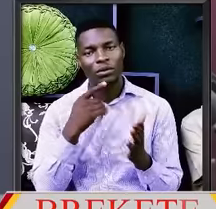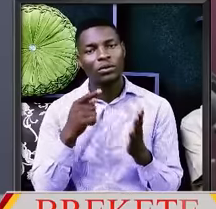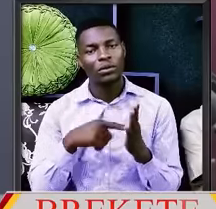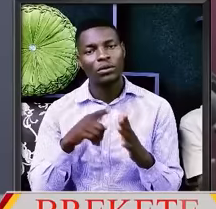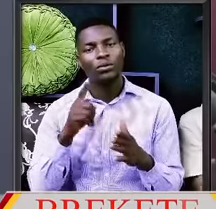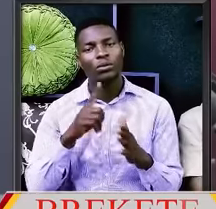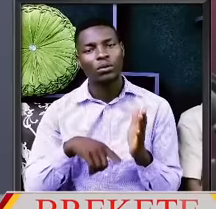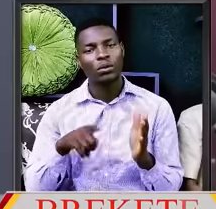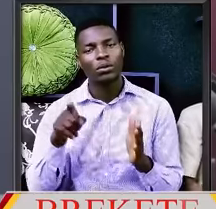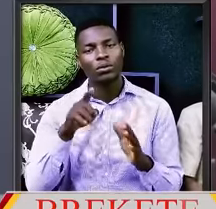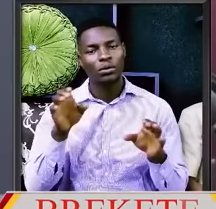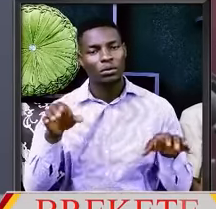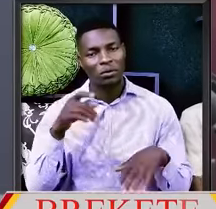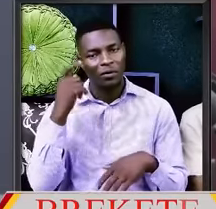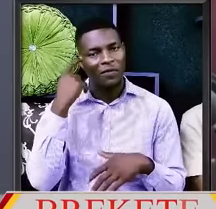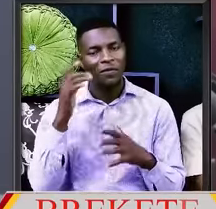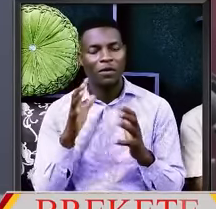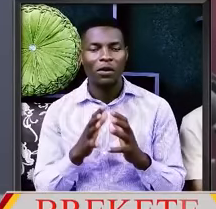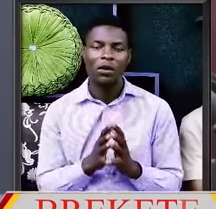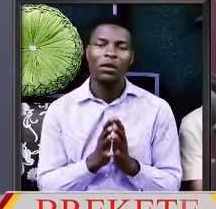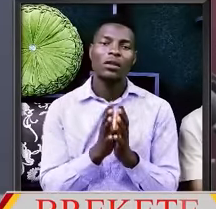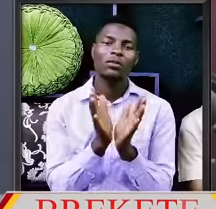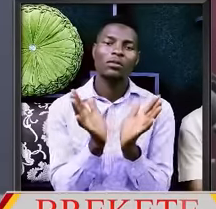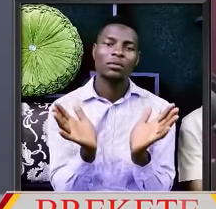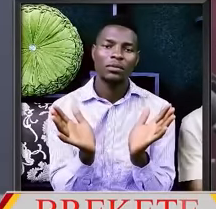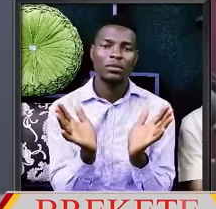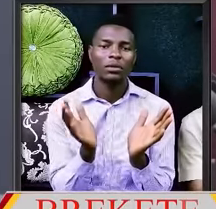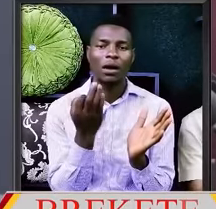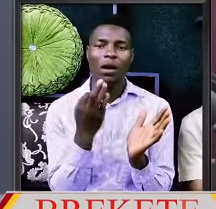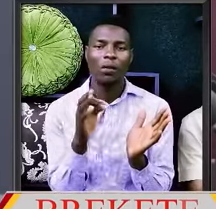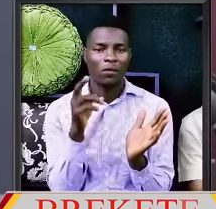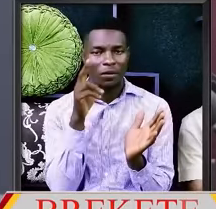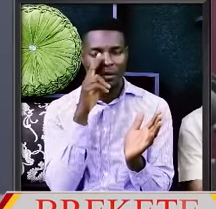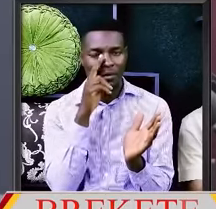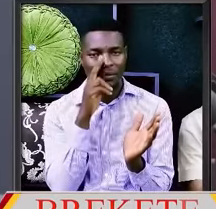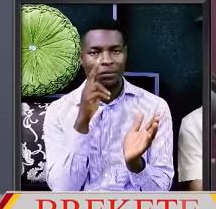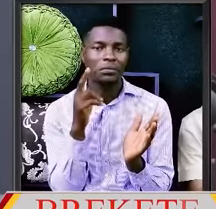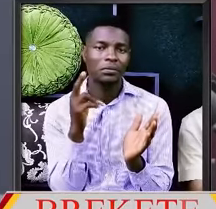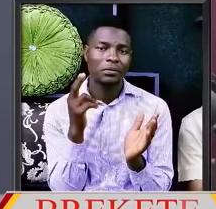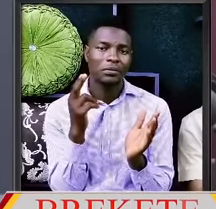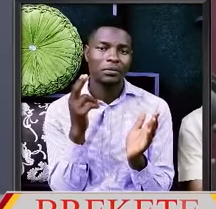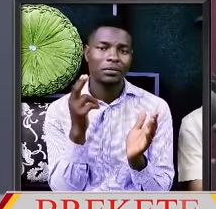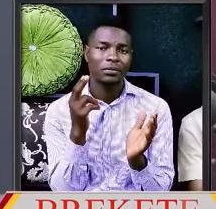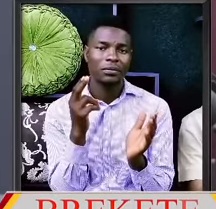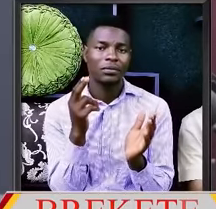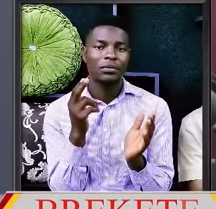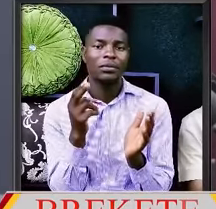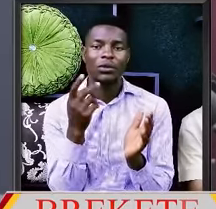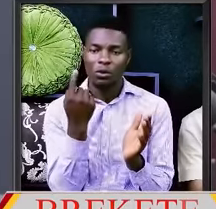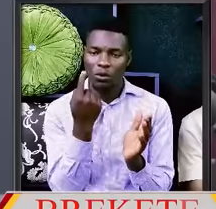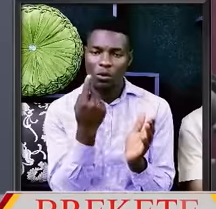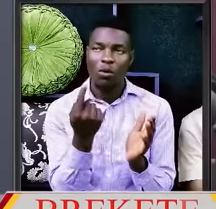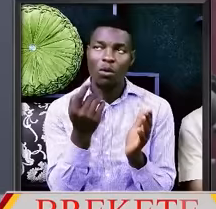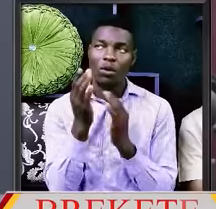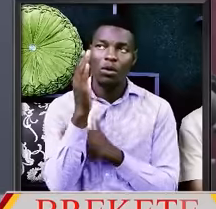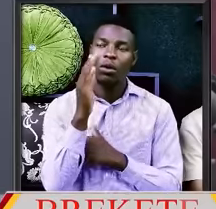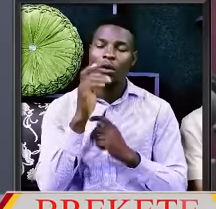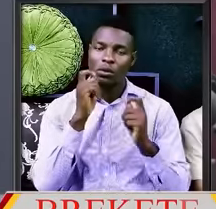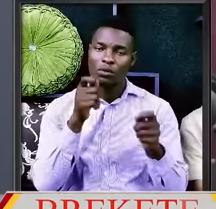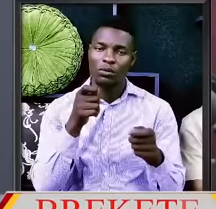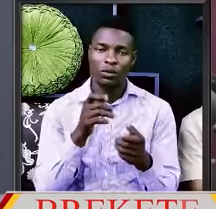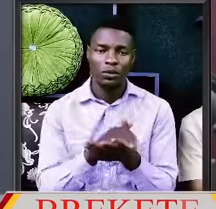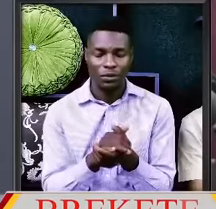doing for the masses. Yes, sir. In Nigeria. Thank you, sir. Now only God could reward you. Amen, and you